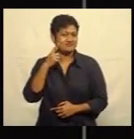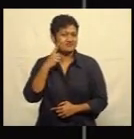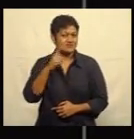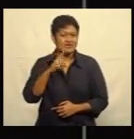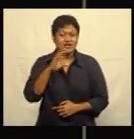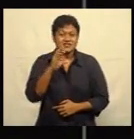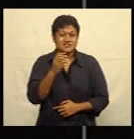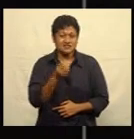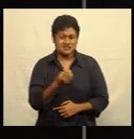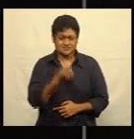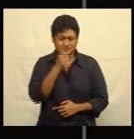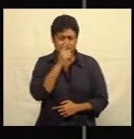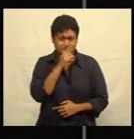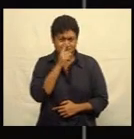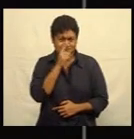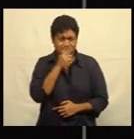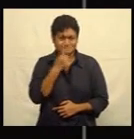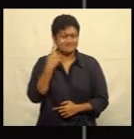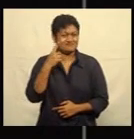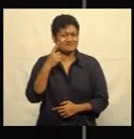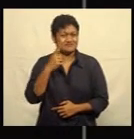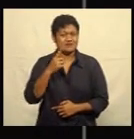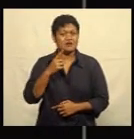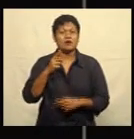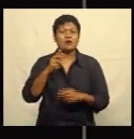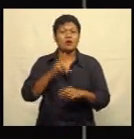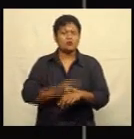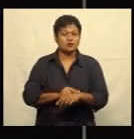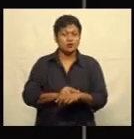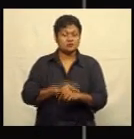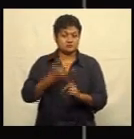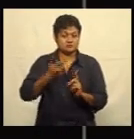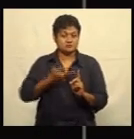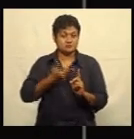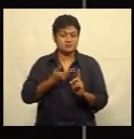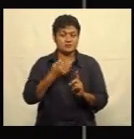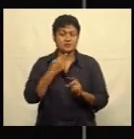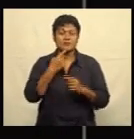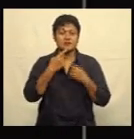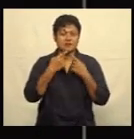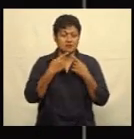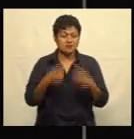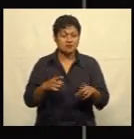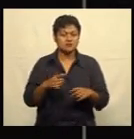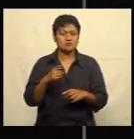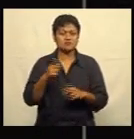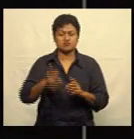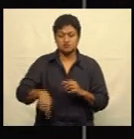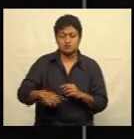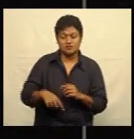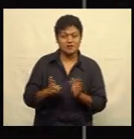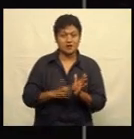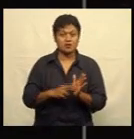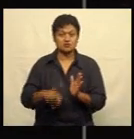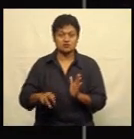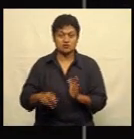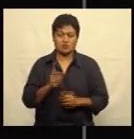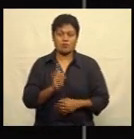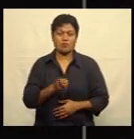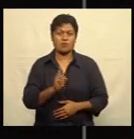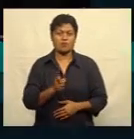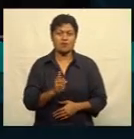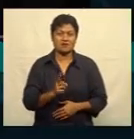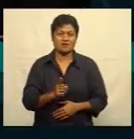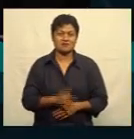some individuals, Permanent Secretary Dr. James Fong has put the people of Suva, Nosori and Lami on notice. For more, we